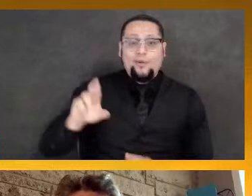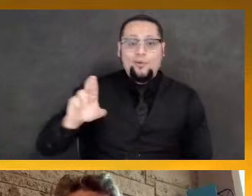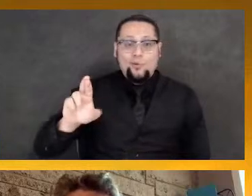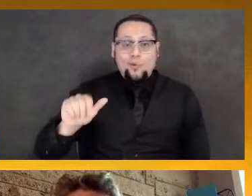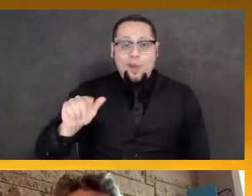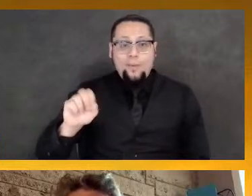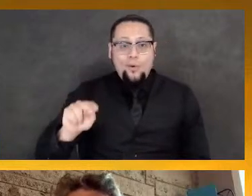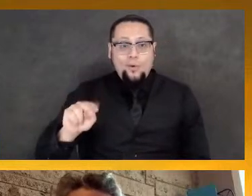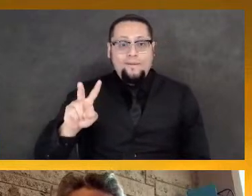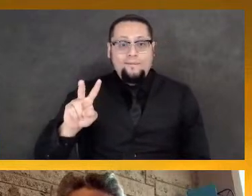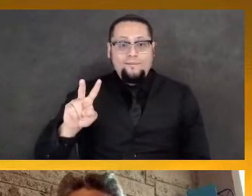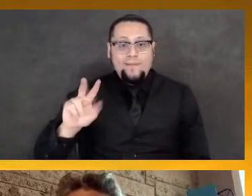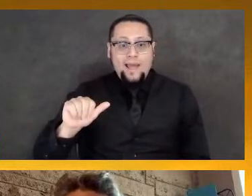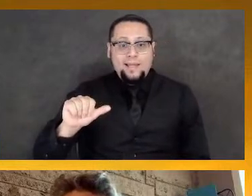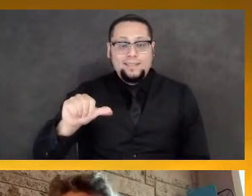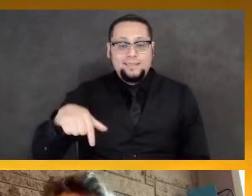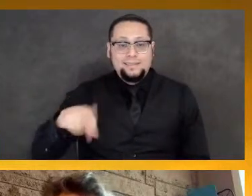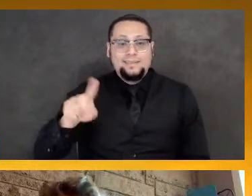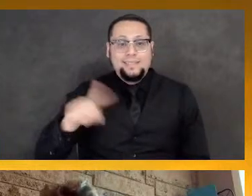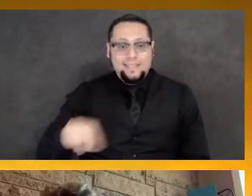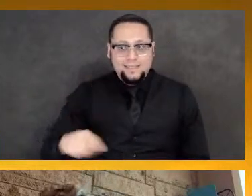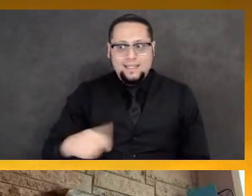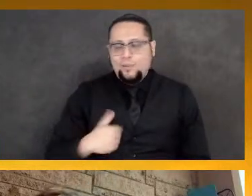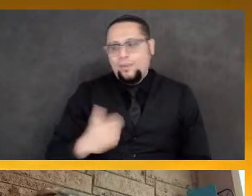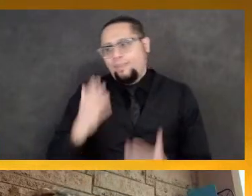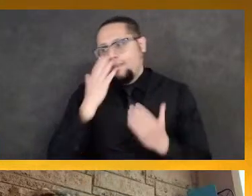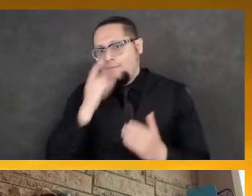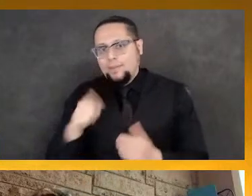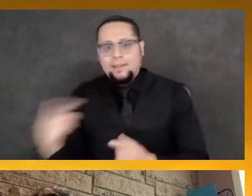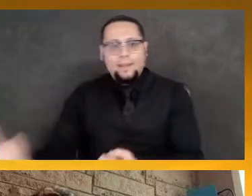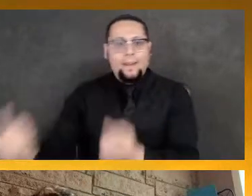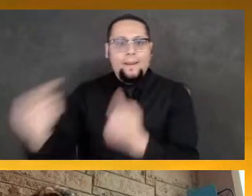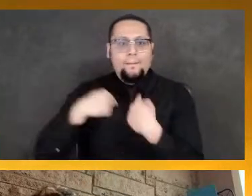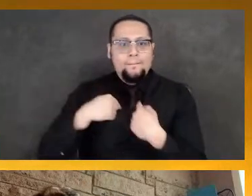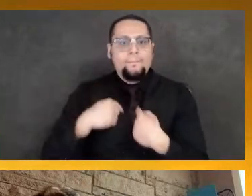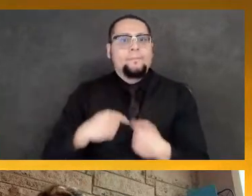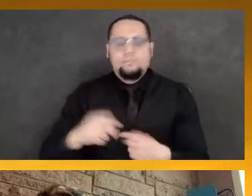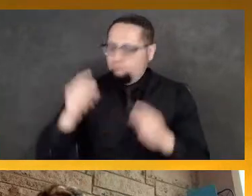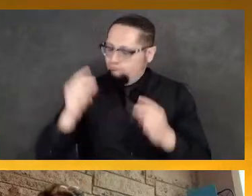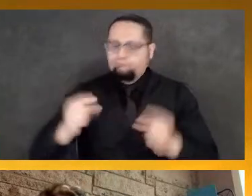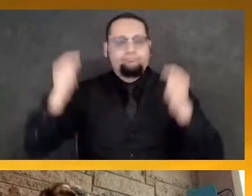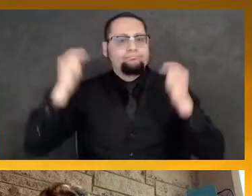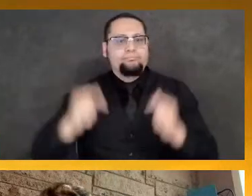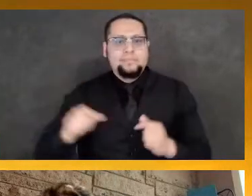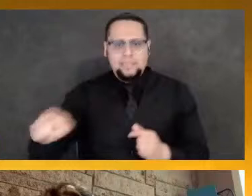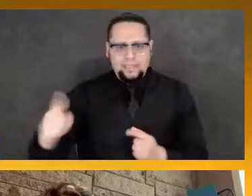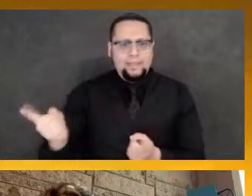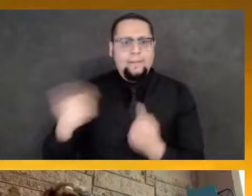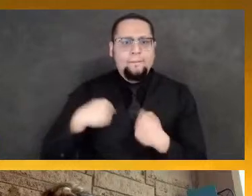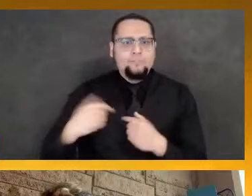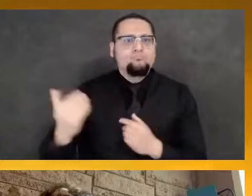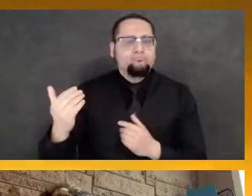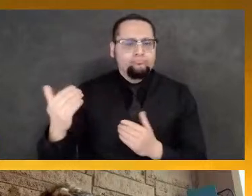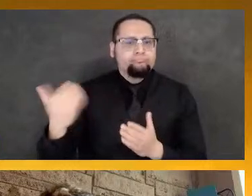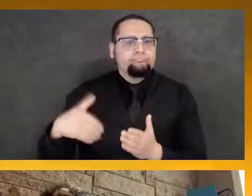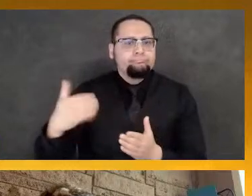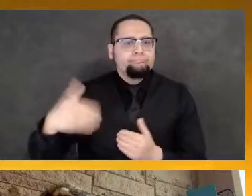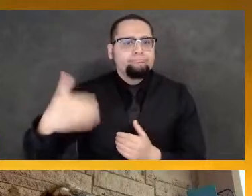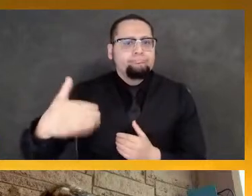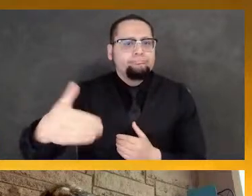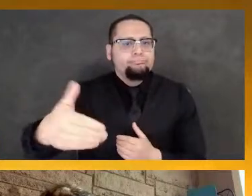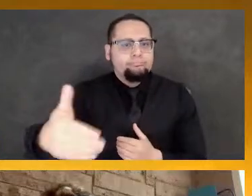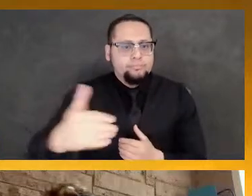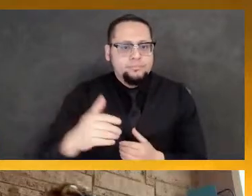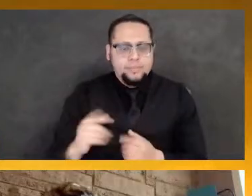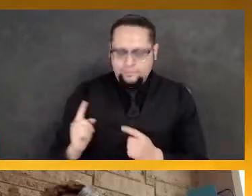history class. And I was so thankful to him because he came without question, and he came many times. In the past